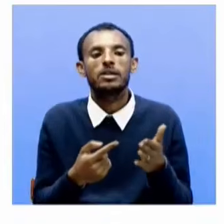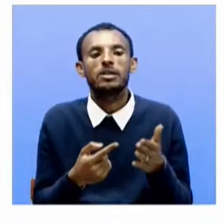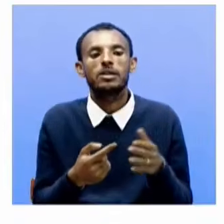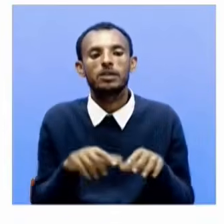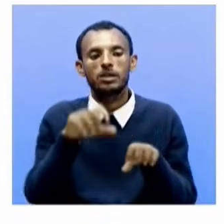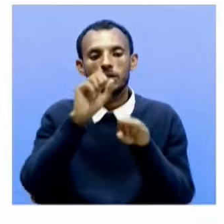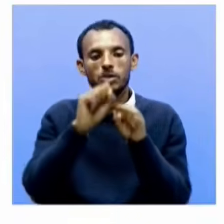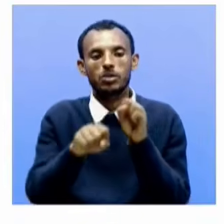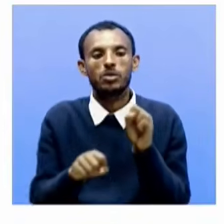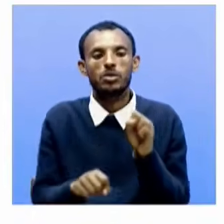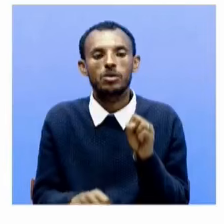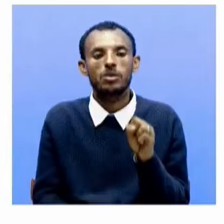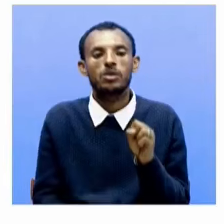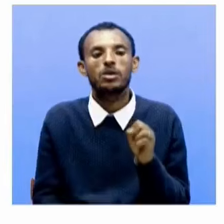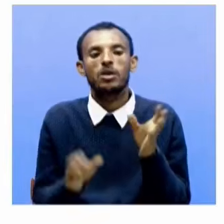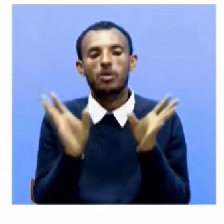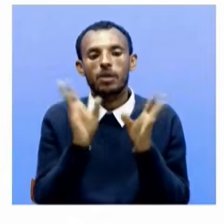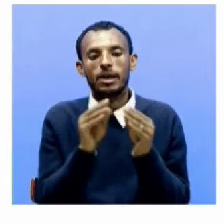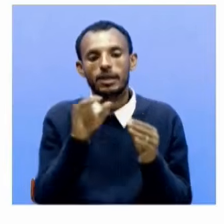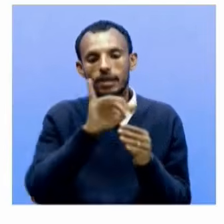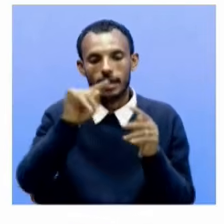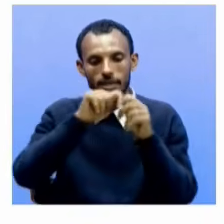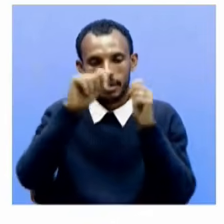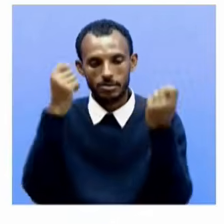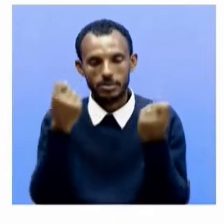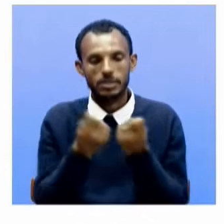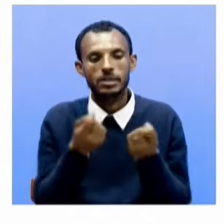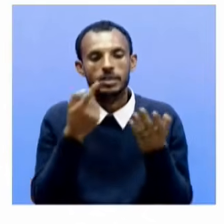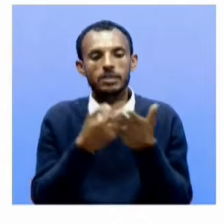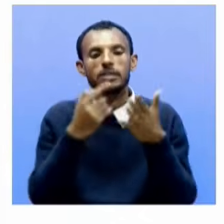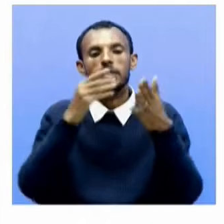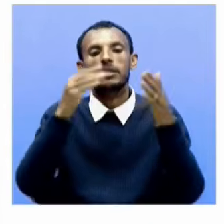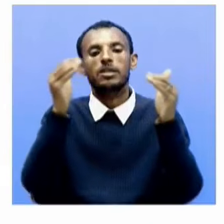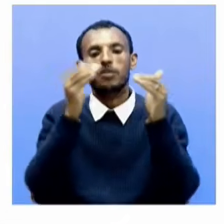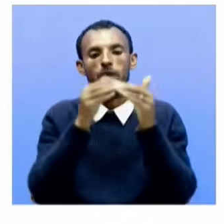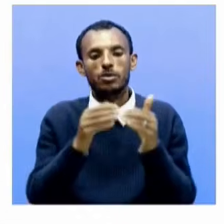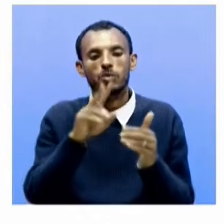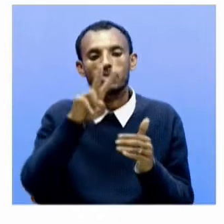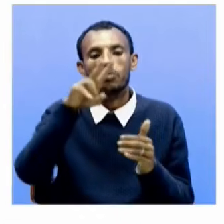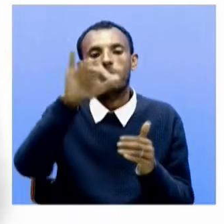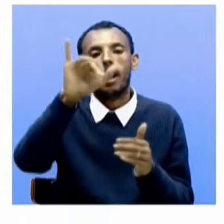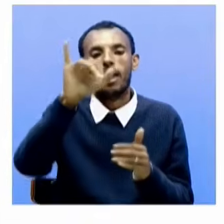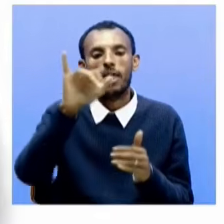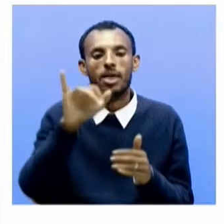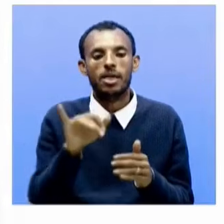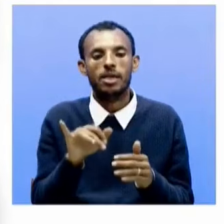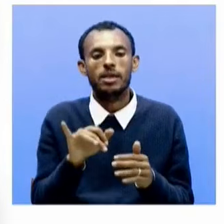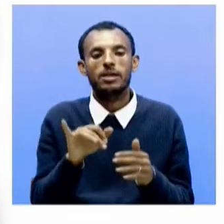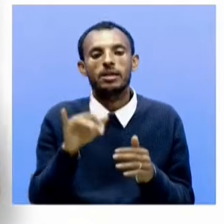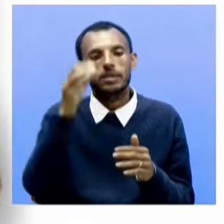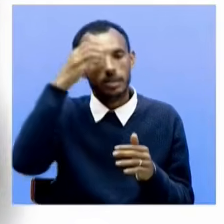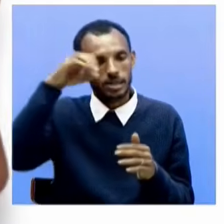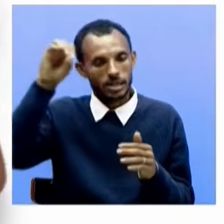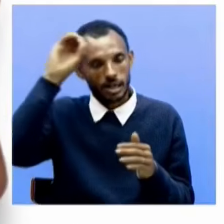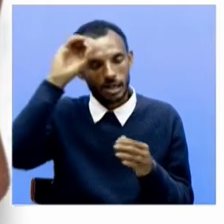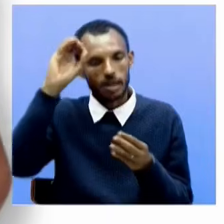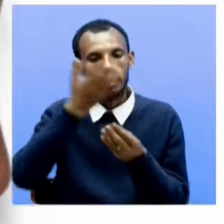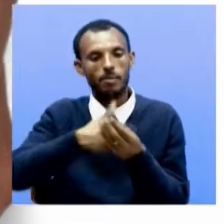So collecting like terms, this gives us 2y 2y degree